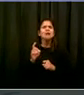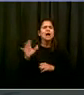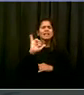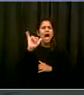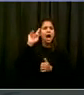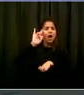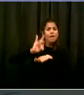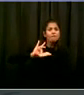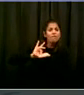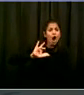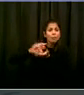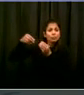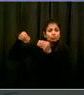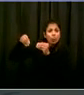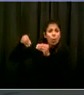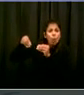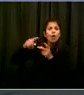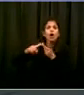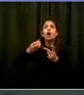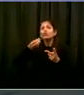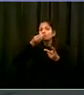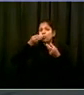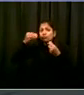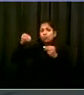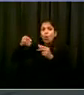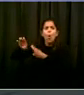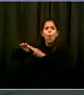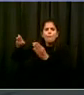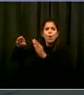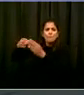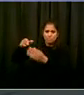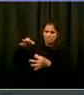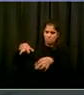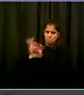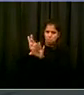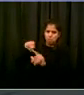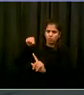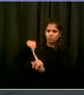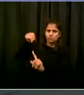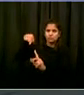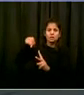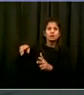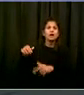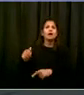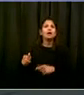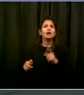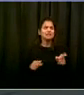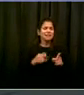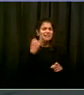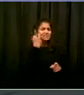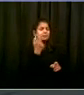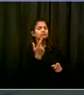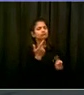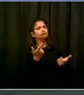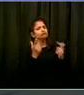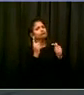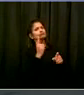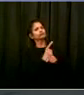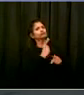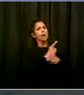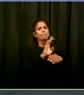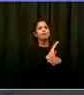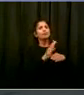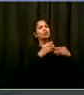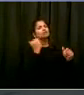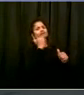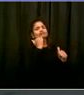made very clear they're adding additional penalties for individuals that do not adhere to these new requirements, and the